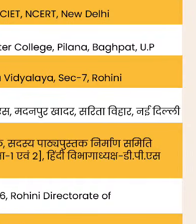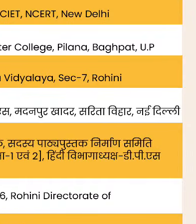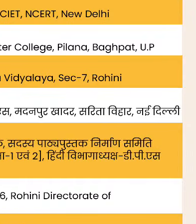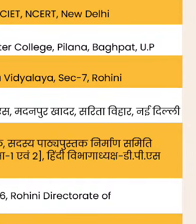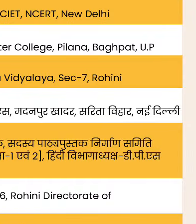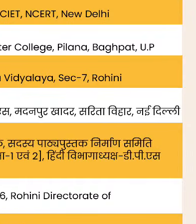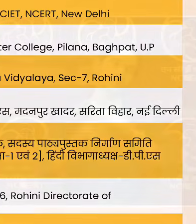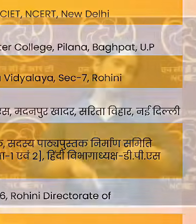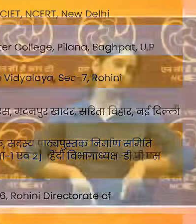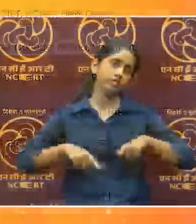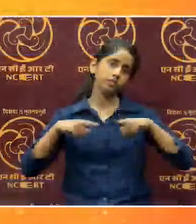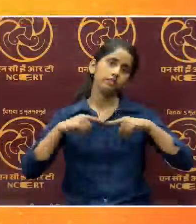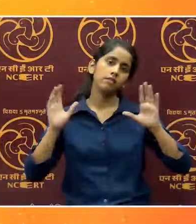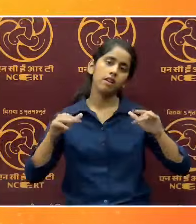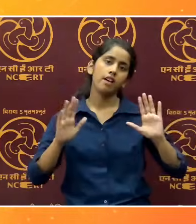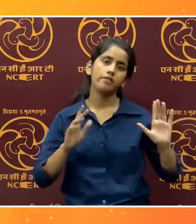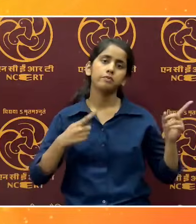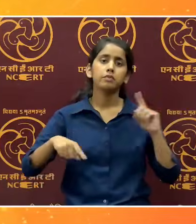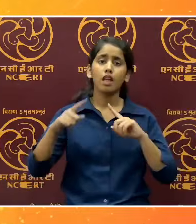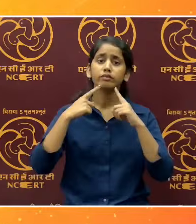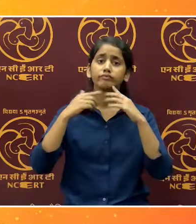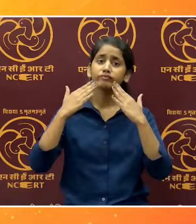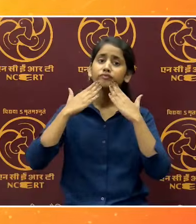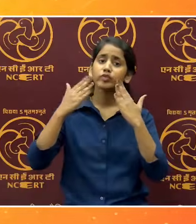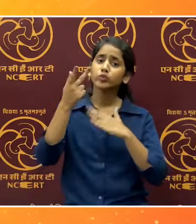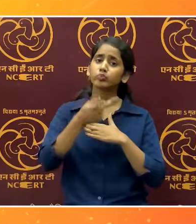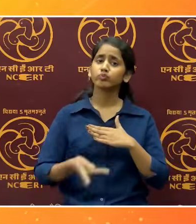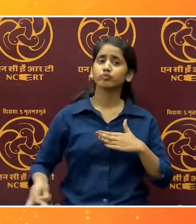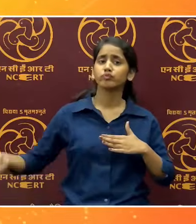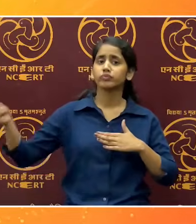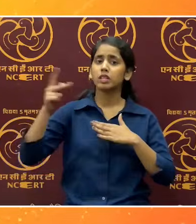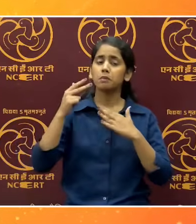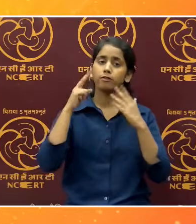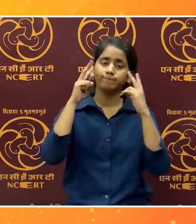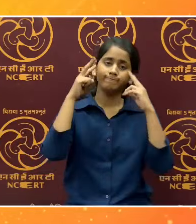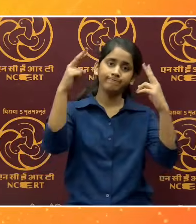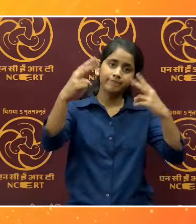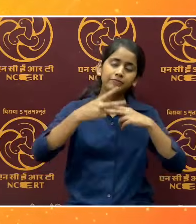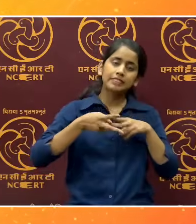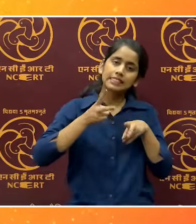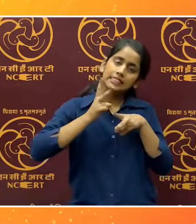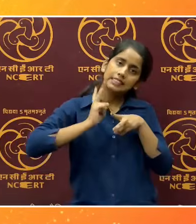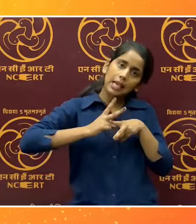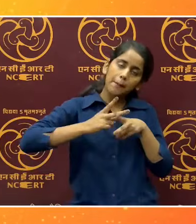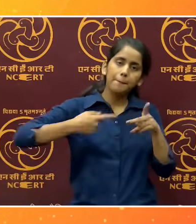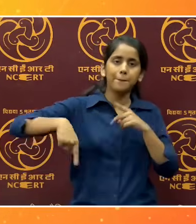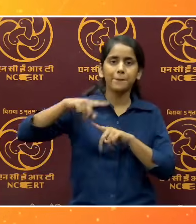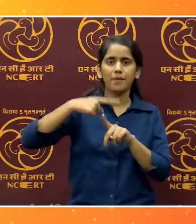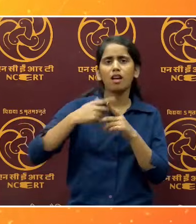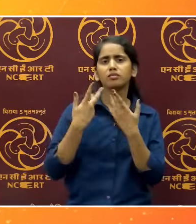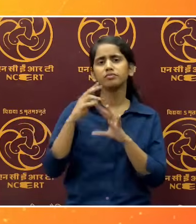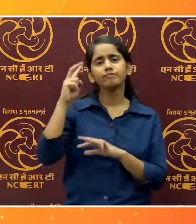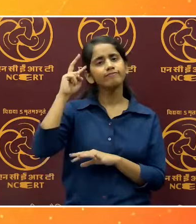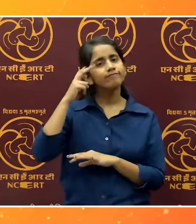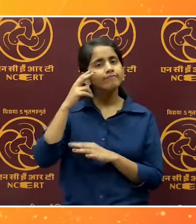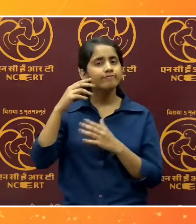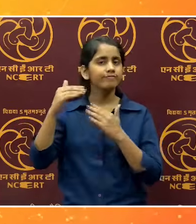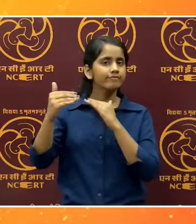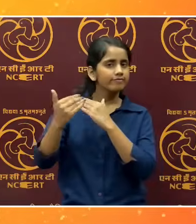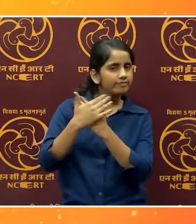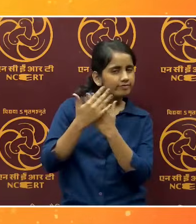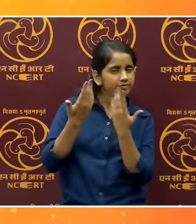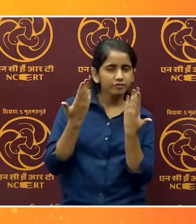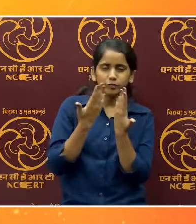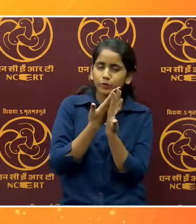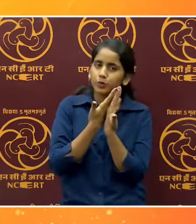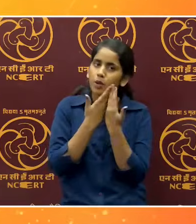Living. Thank you so much once again. Please keep on watching these programs, and for any queries you can always raise them